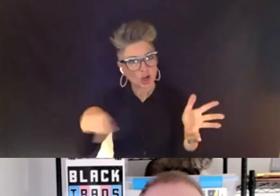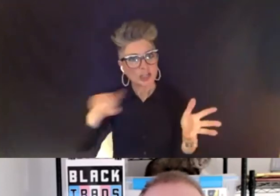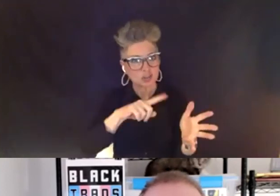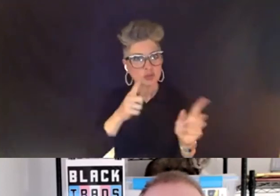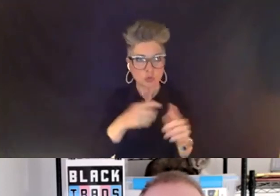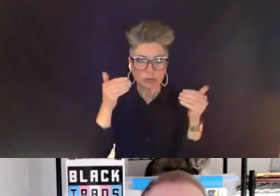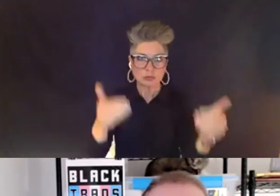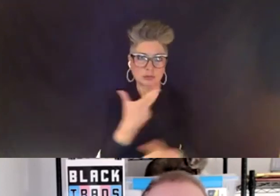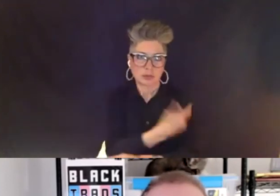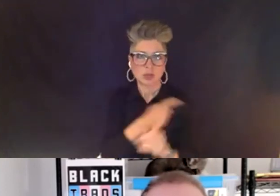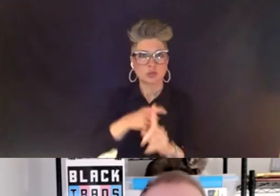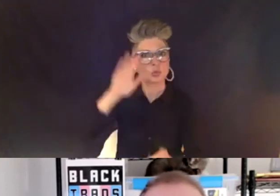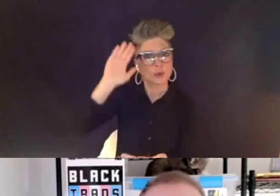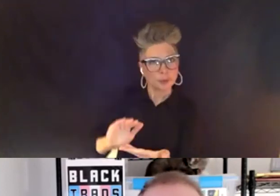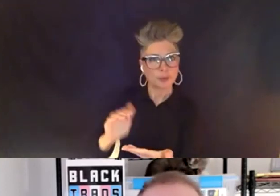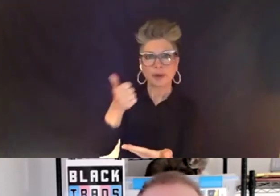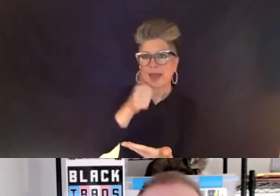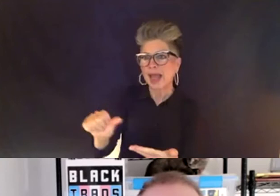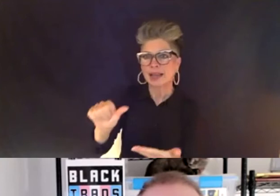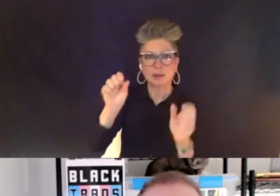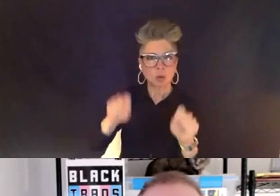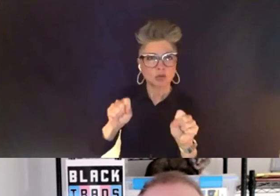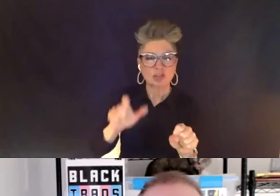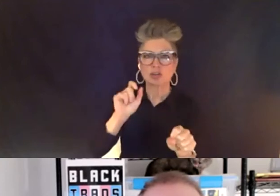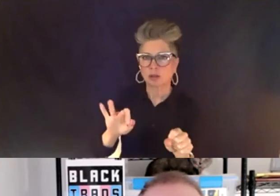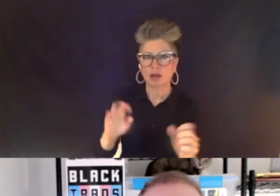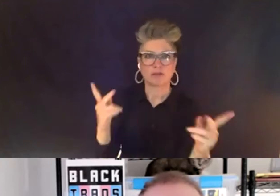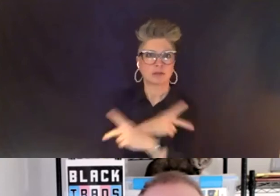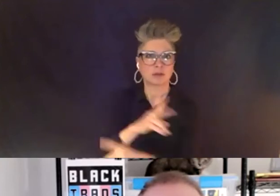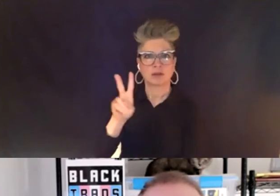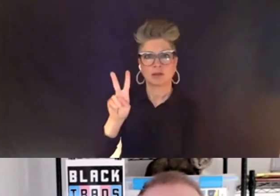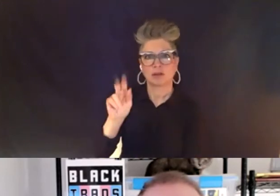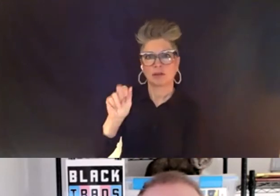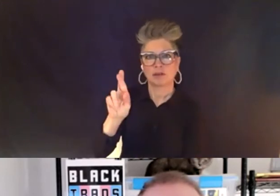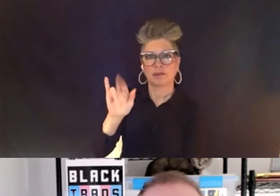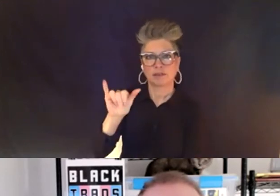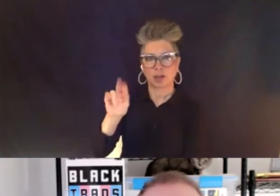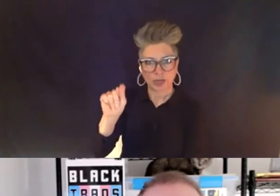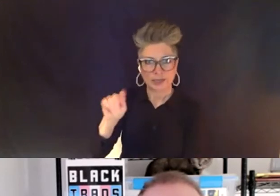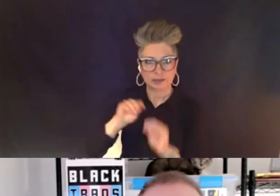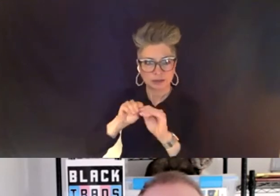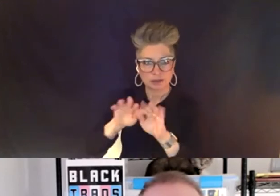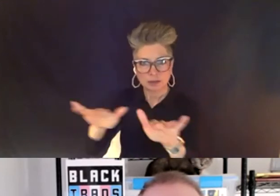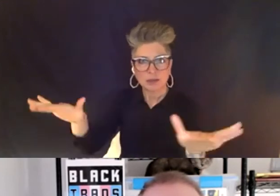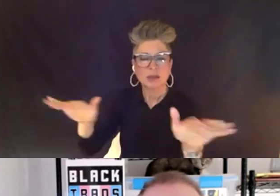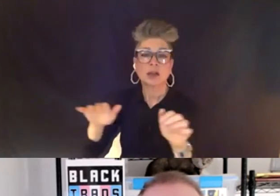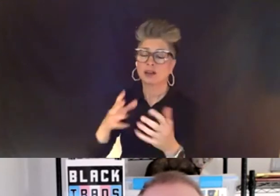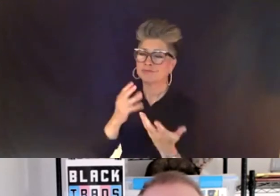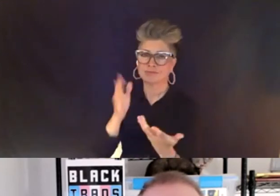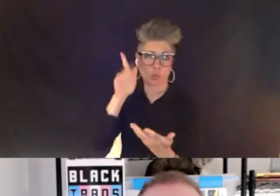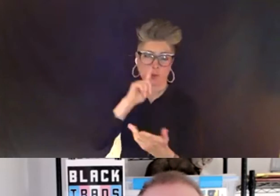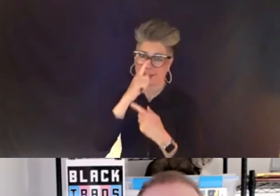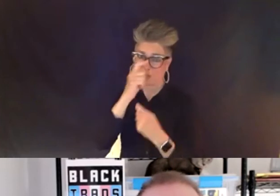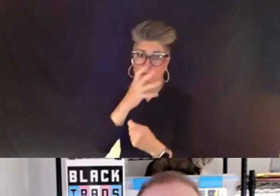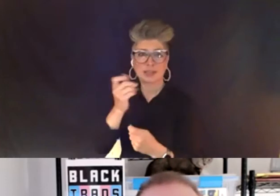any potential development of further variants. So yeah, it'll be interesting. And every day, I'm sure that we